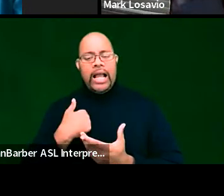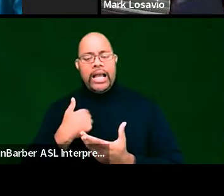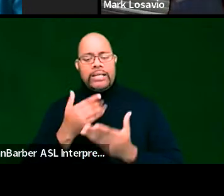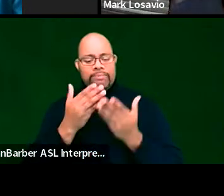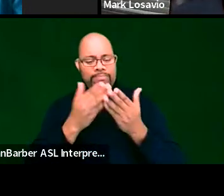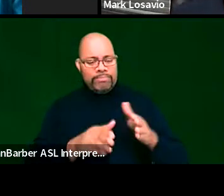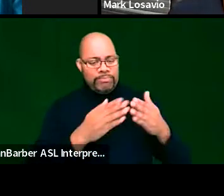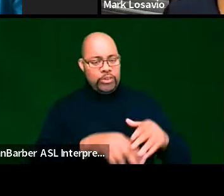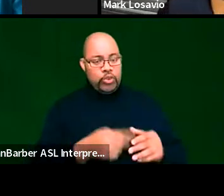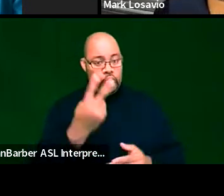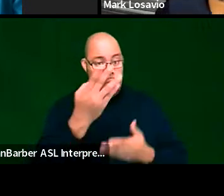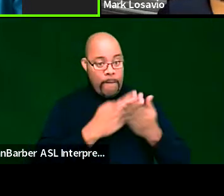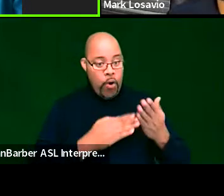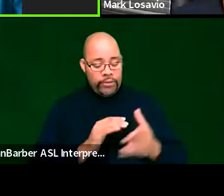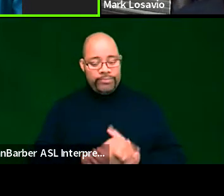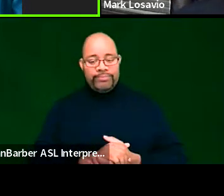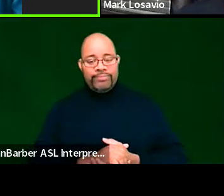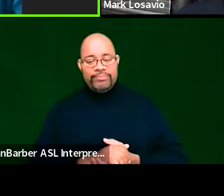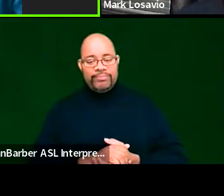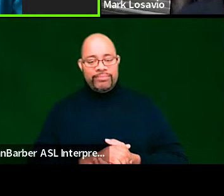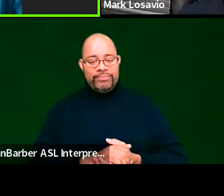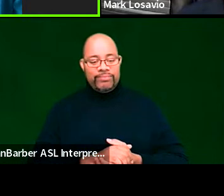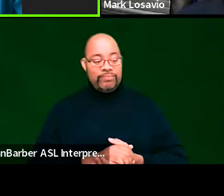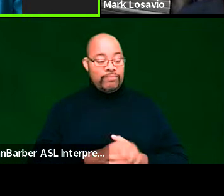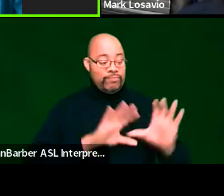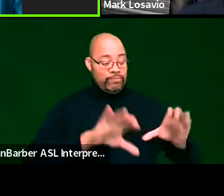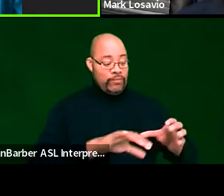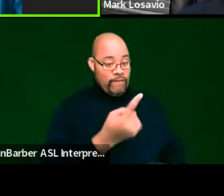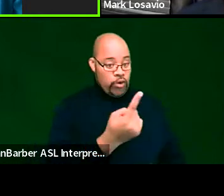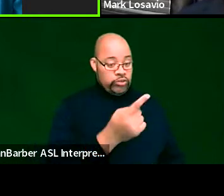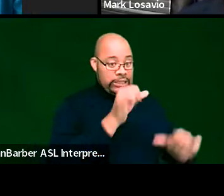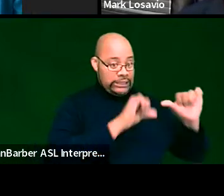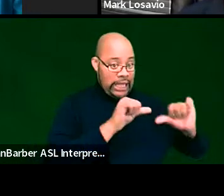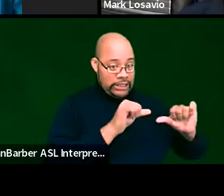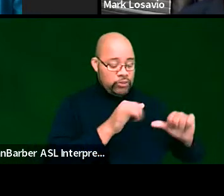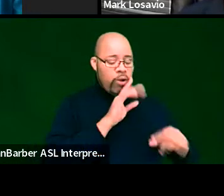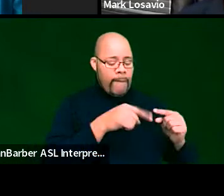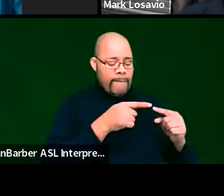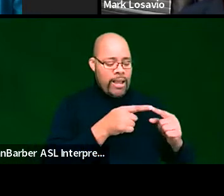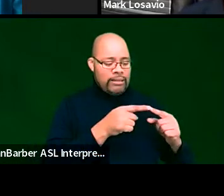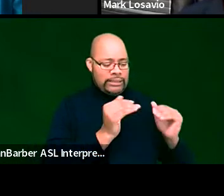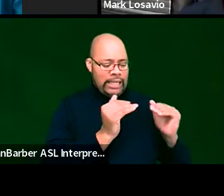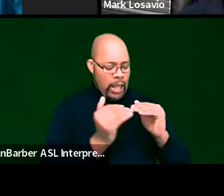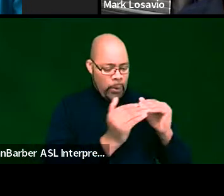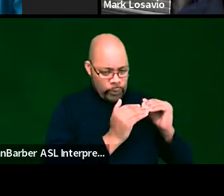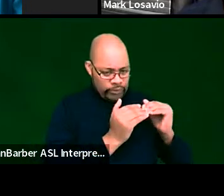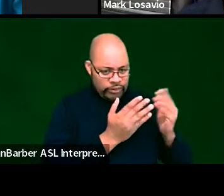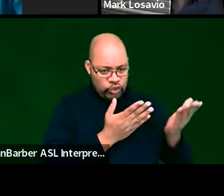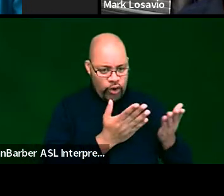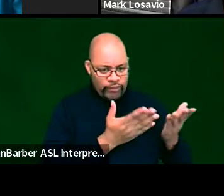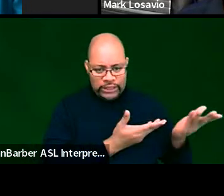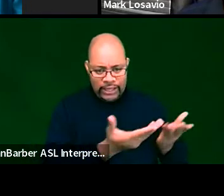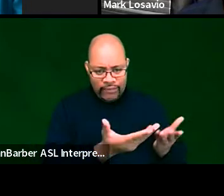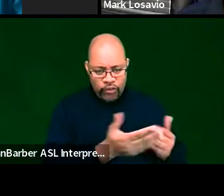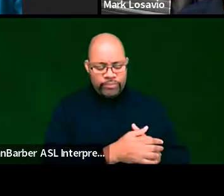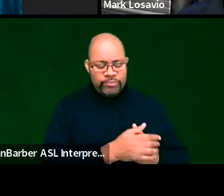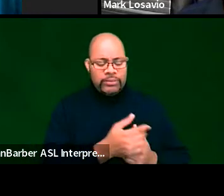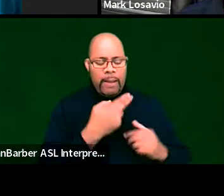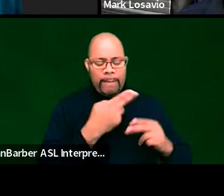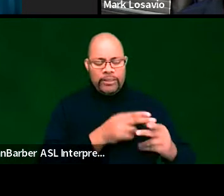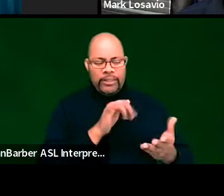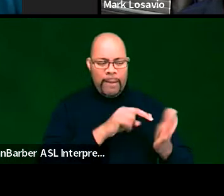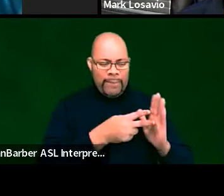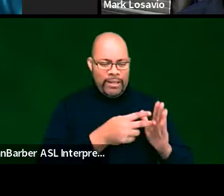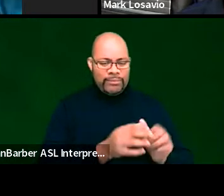into two pieces. Okay. One is on the science side. We talk about equitable service delivery, and I'll mention what that